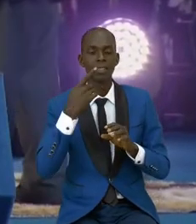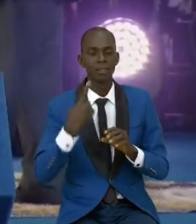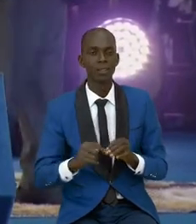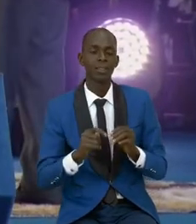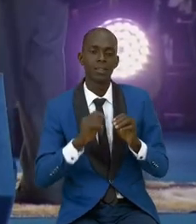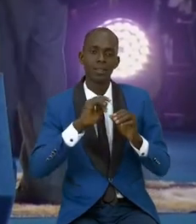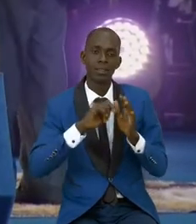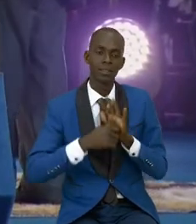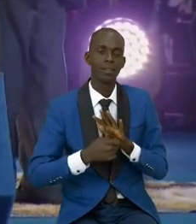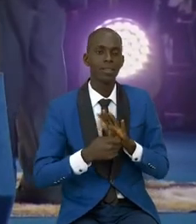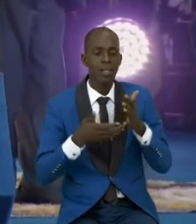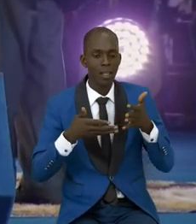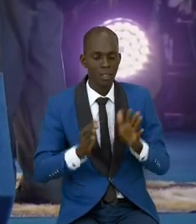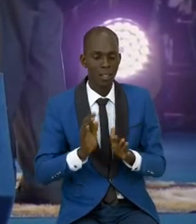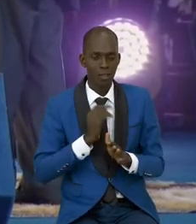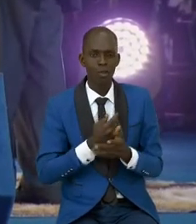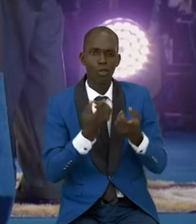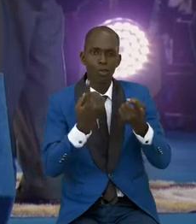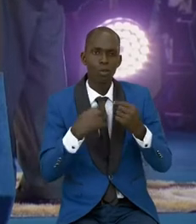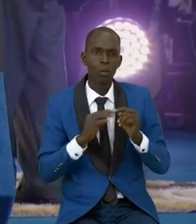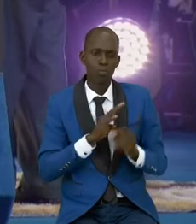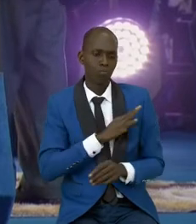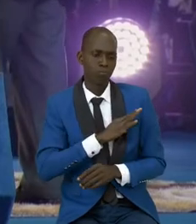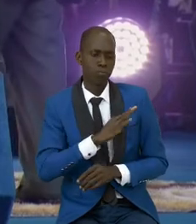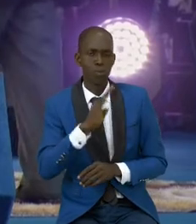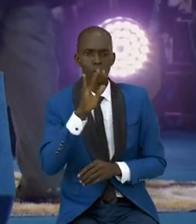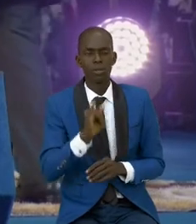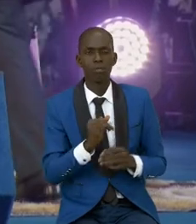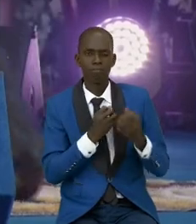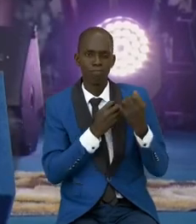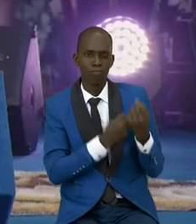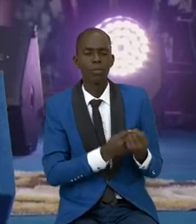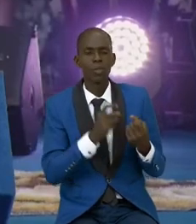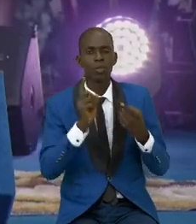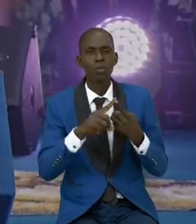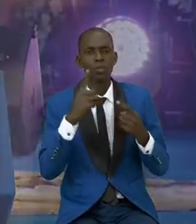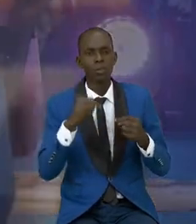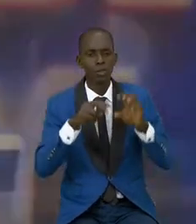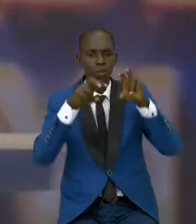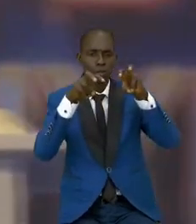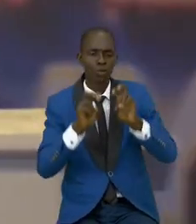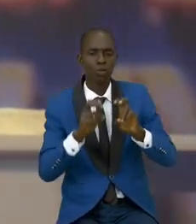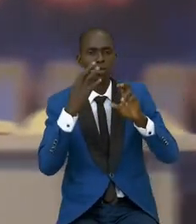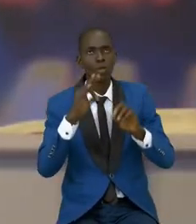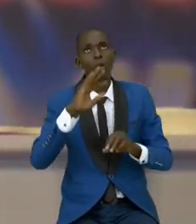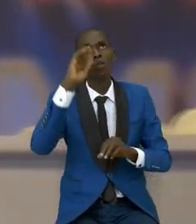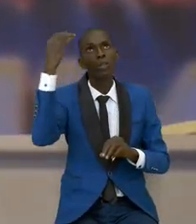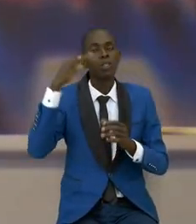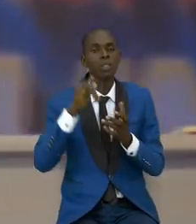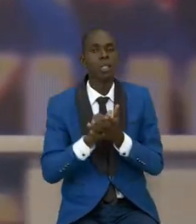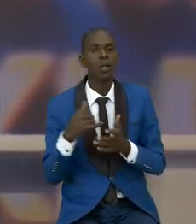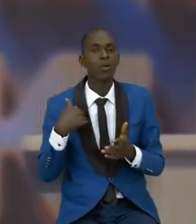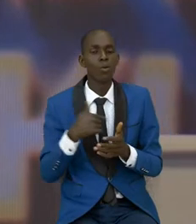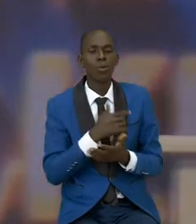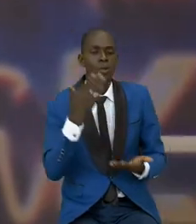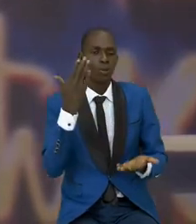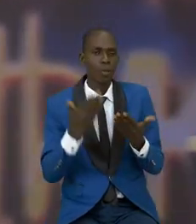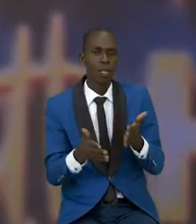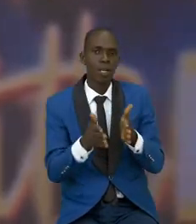the throne of grace, that we may ask for help and have it at